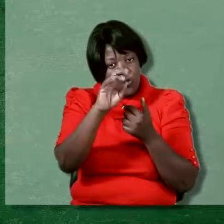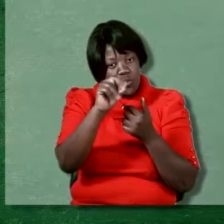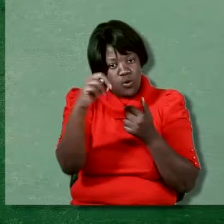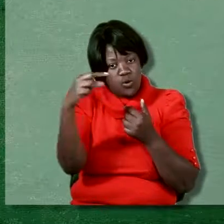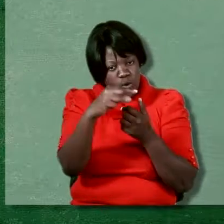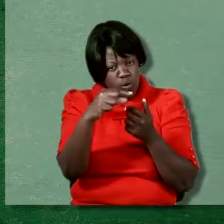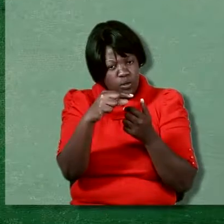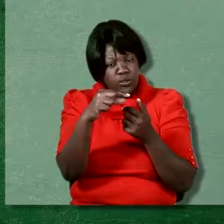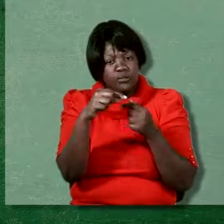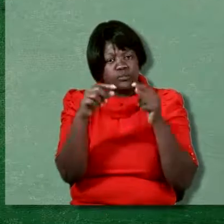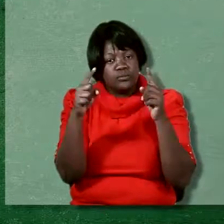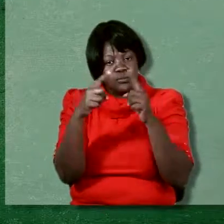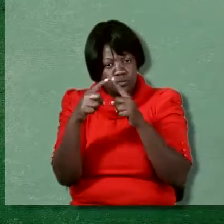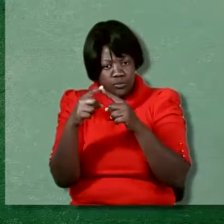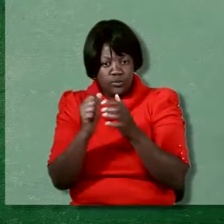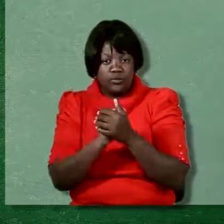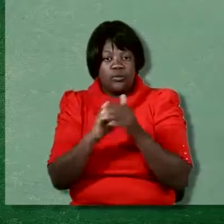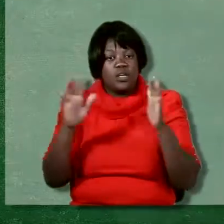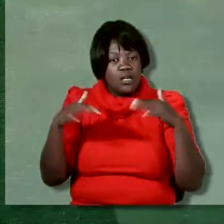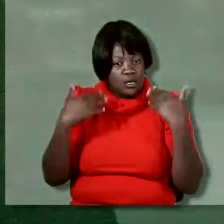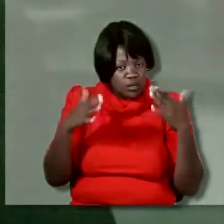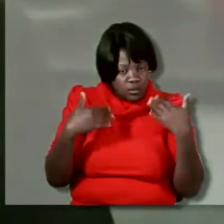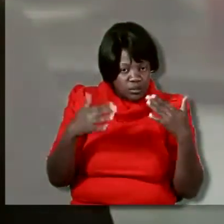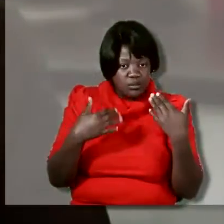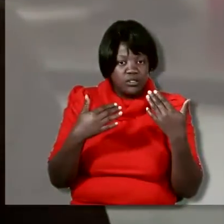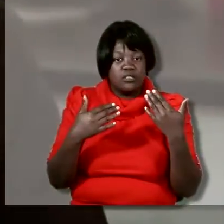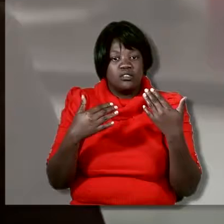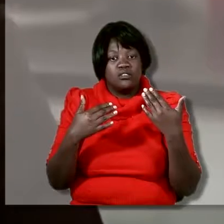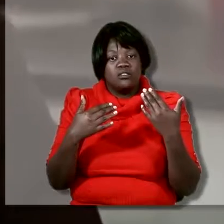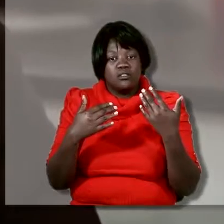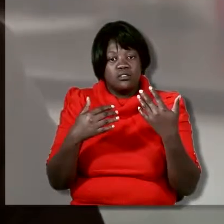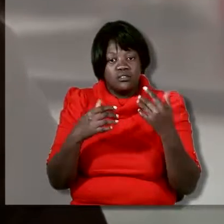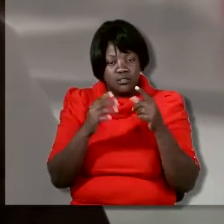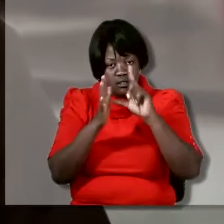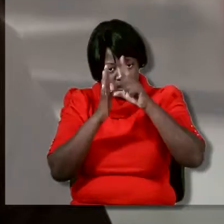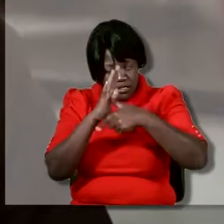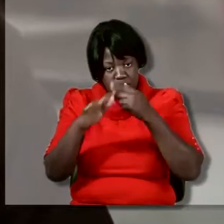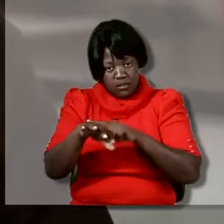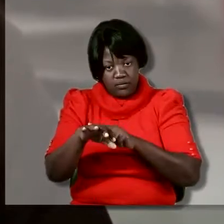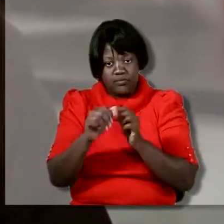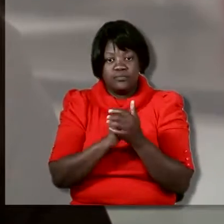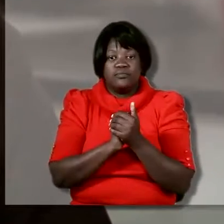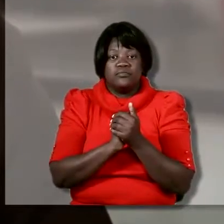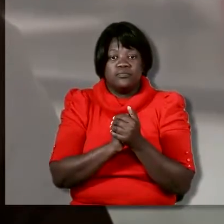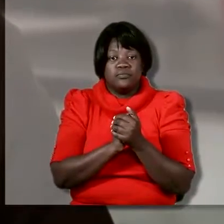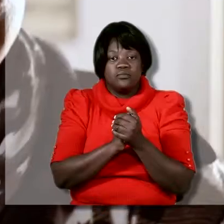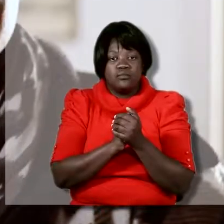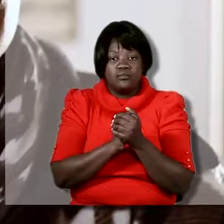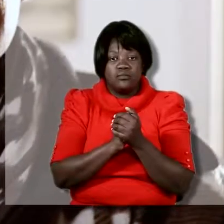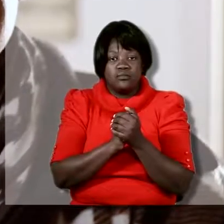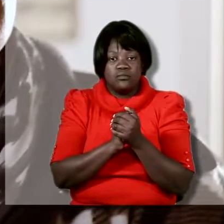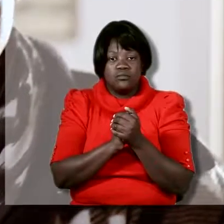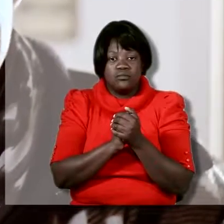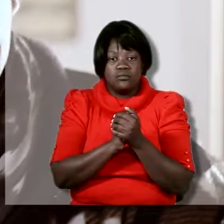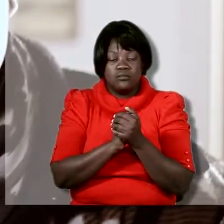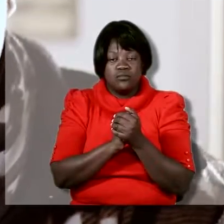or I am leaving in 10 minutes. So, one does not necessarily have to use going to all the time.